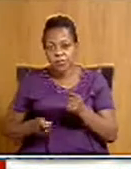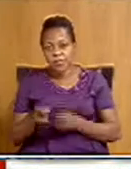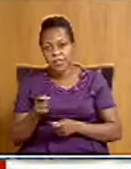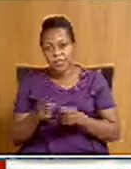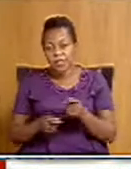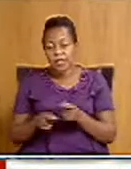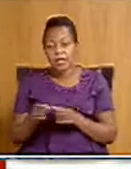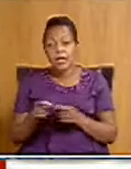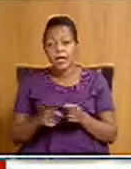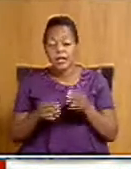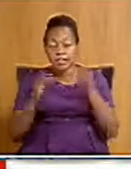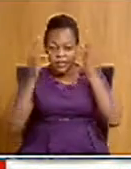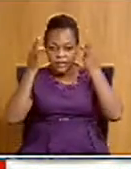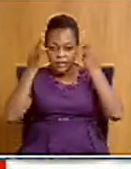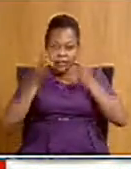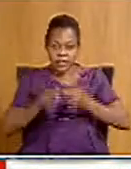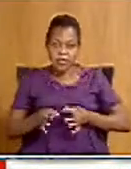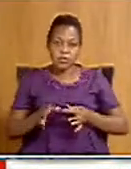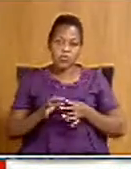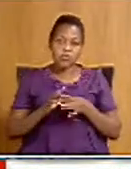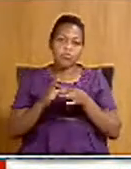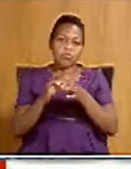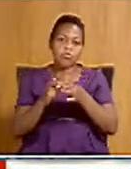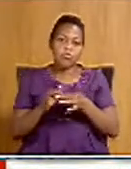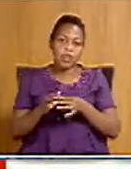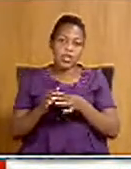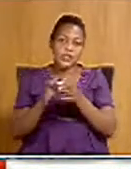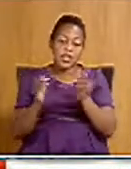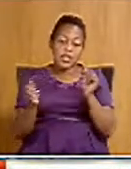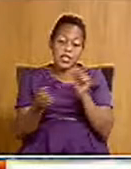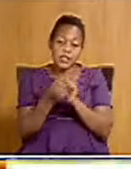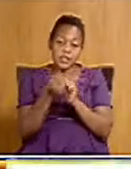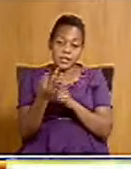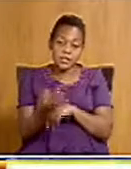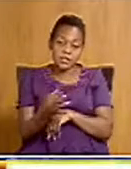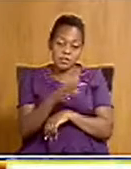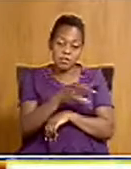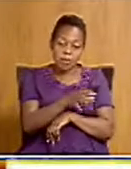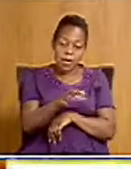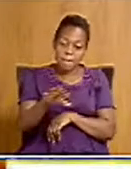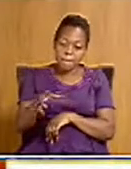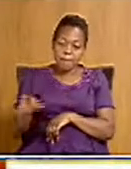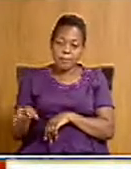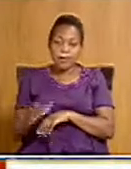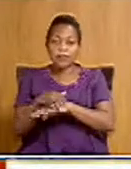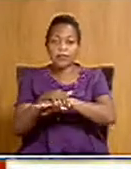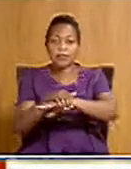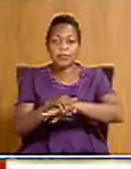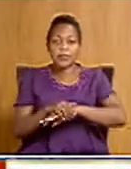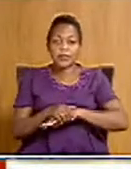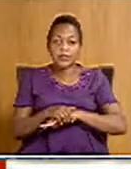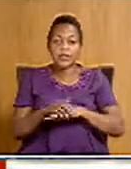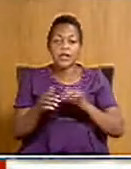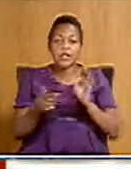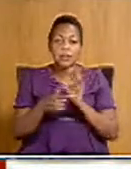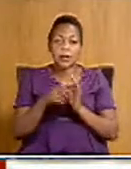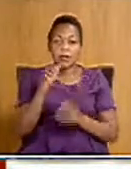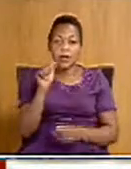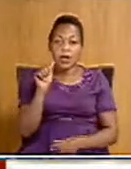they wisely decided to unite the 13 colonies of the British, of